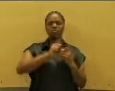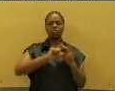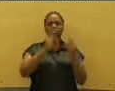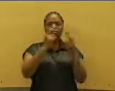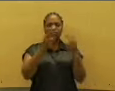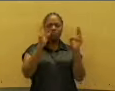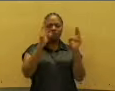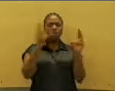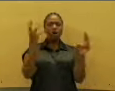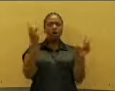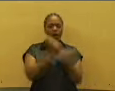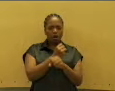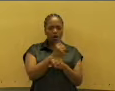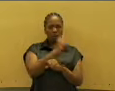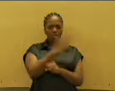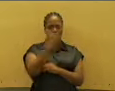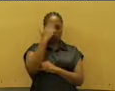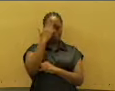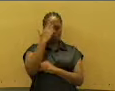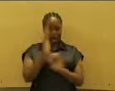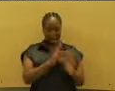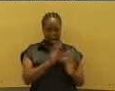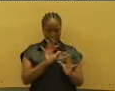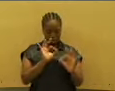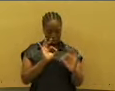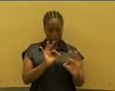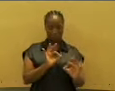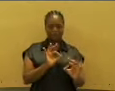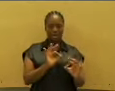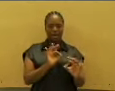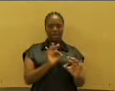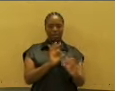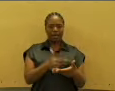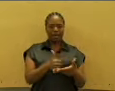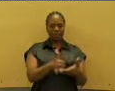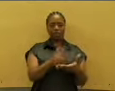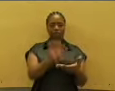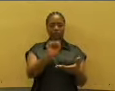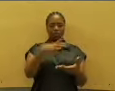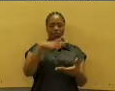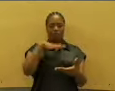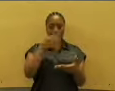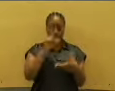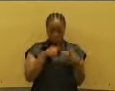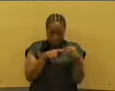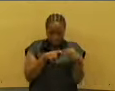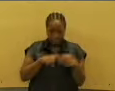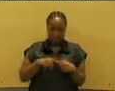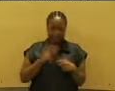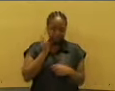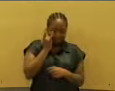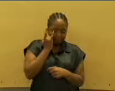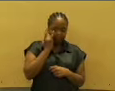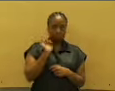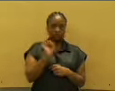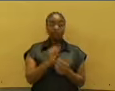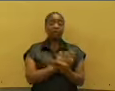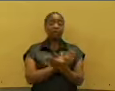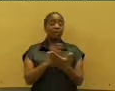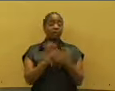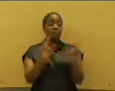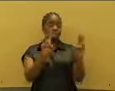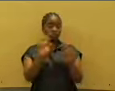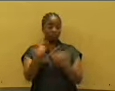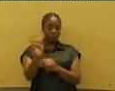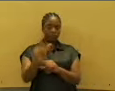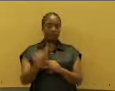receptive and knowledgeable in order to provide accurate assistance and avoid embarrassment and humiliation. Some of these issues include the